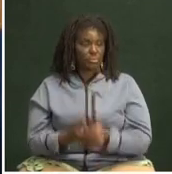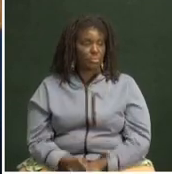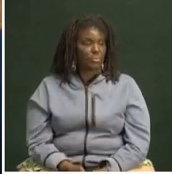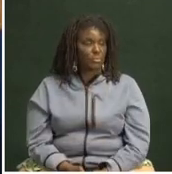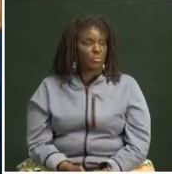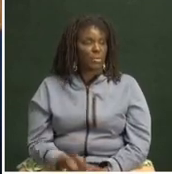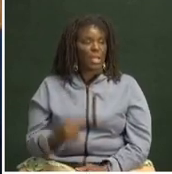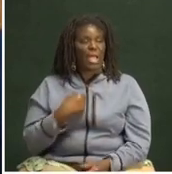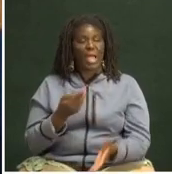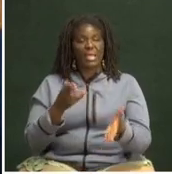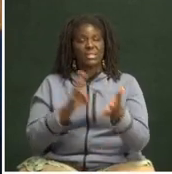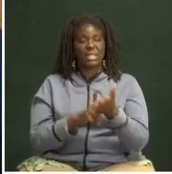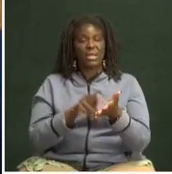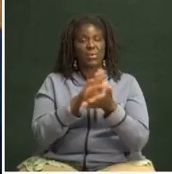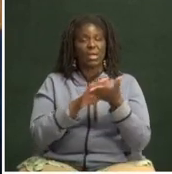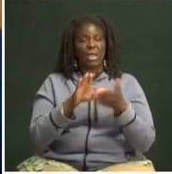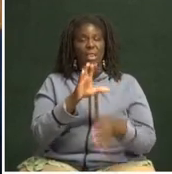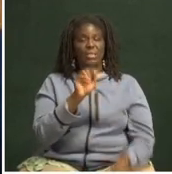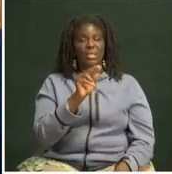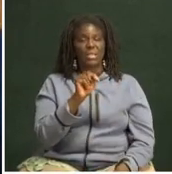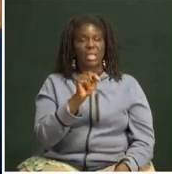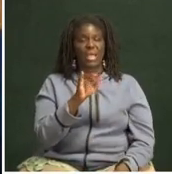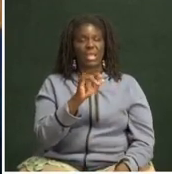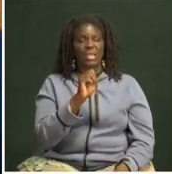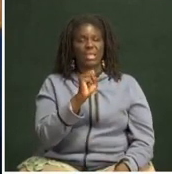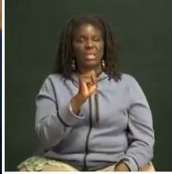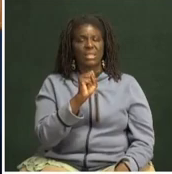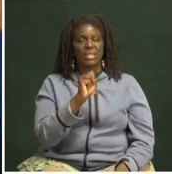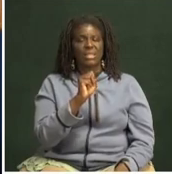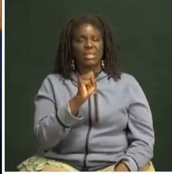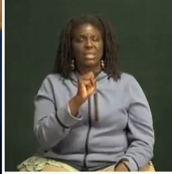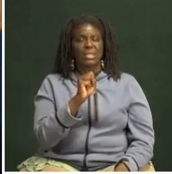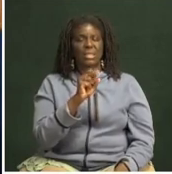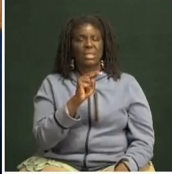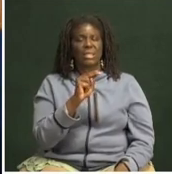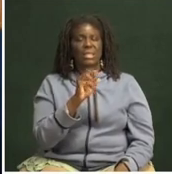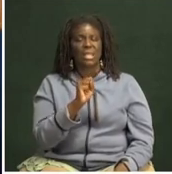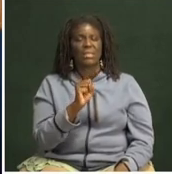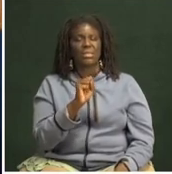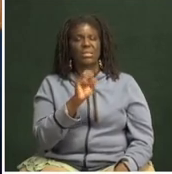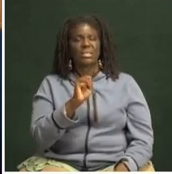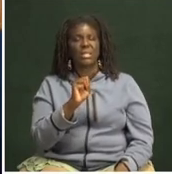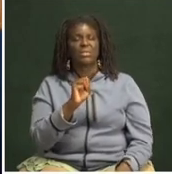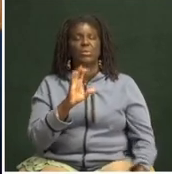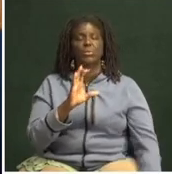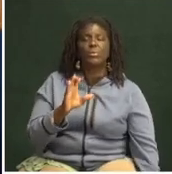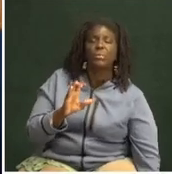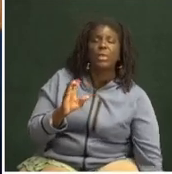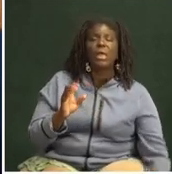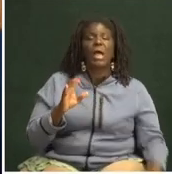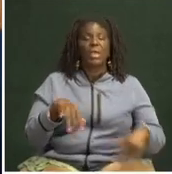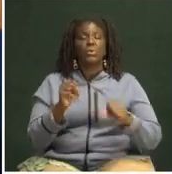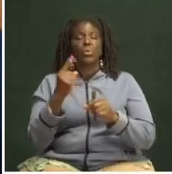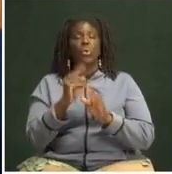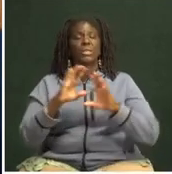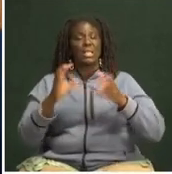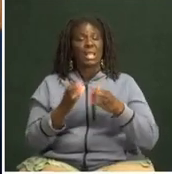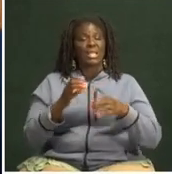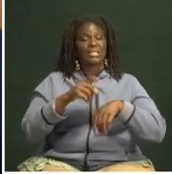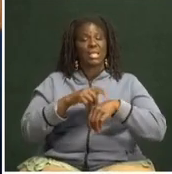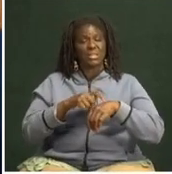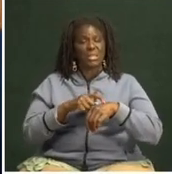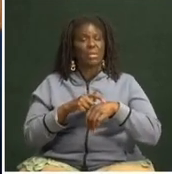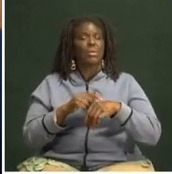I enrolled at College of the Canyons in Santa Clarita, and I took one class at a time to balance my responsibilities with work,